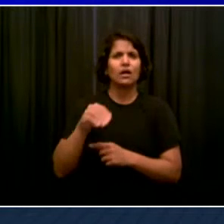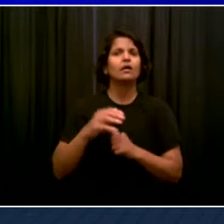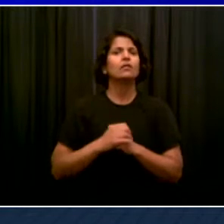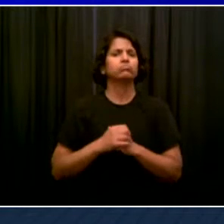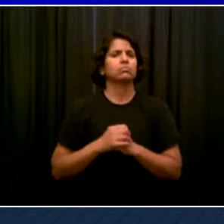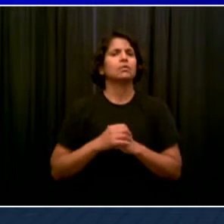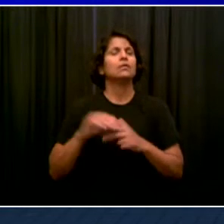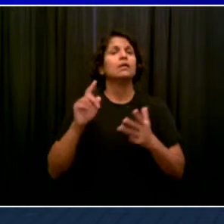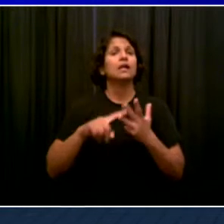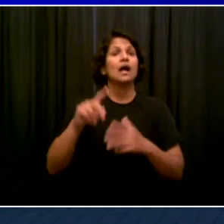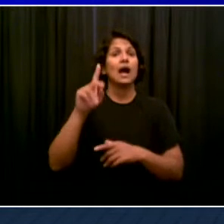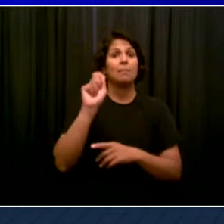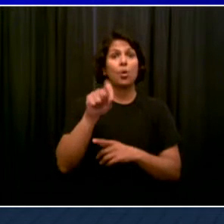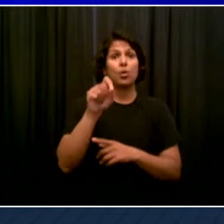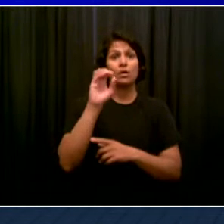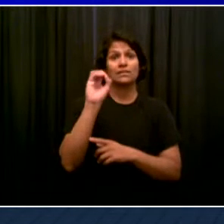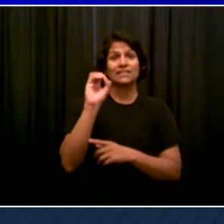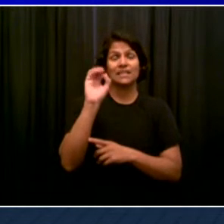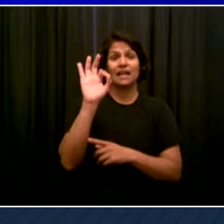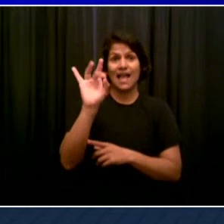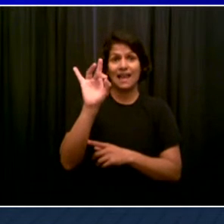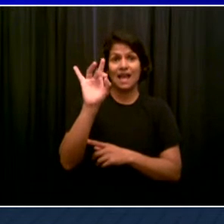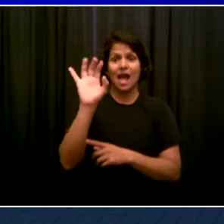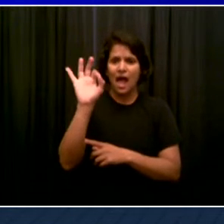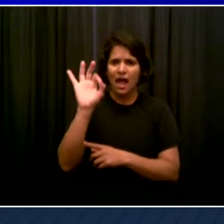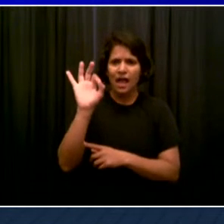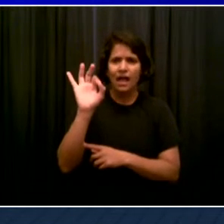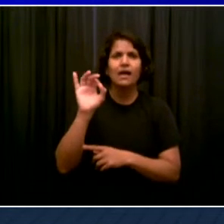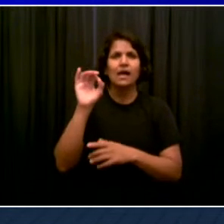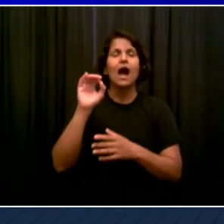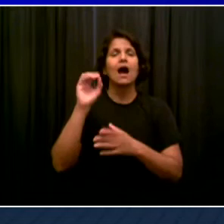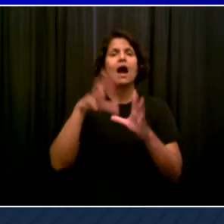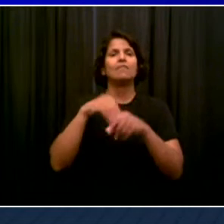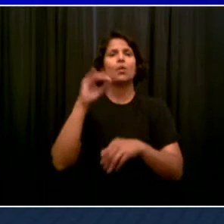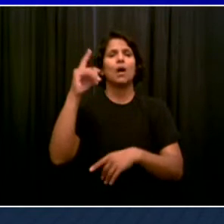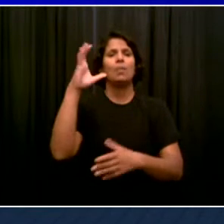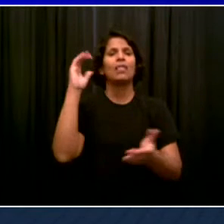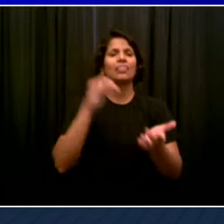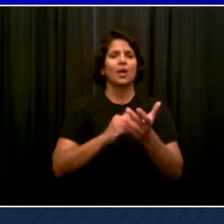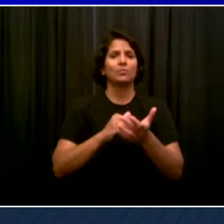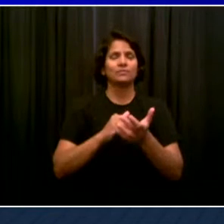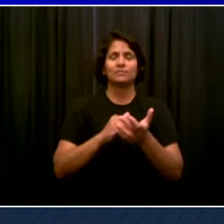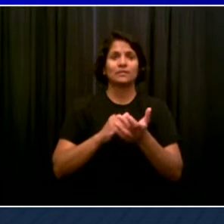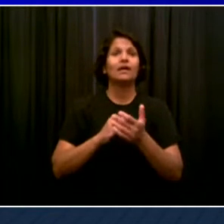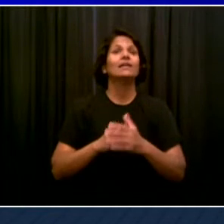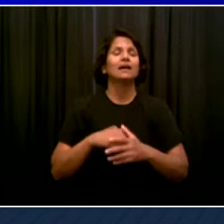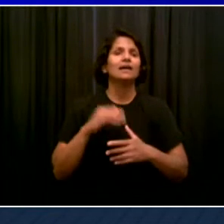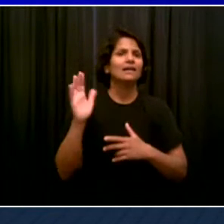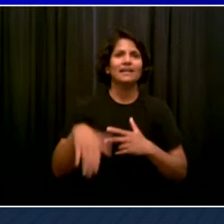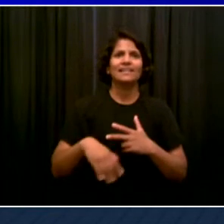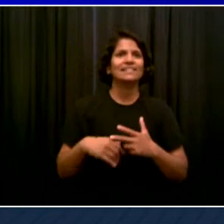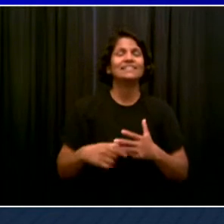0.79 per 100,000. Number 2, new reported cases on a 7-day average. Today's report